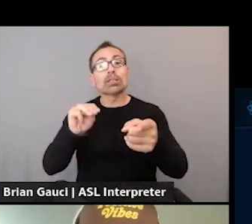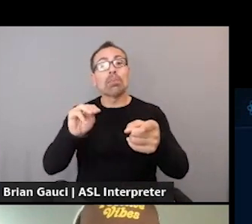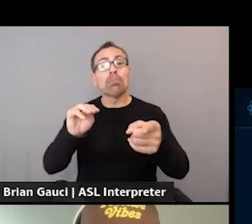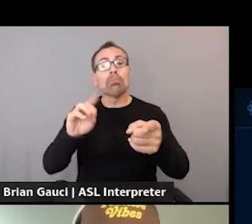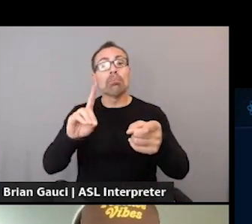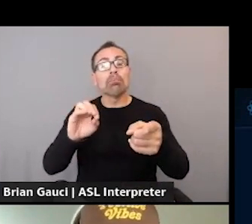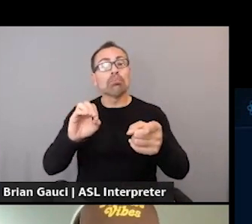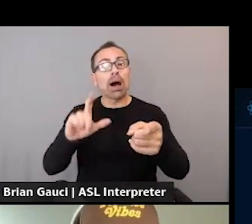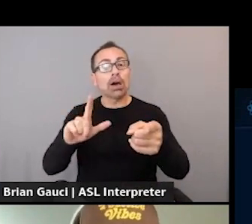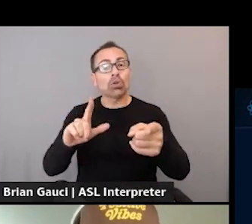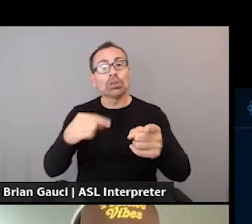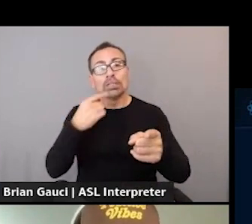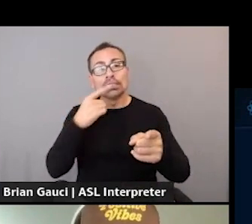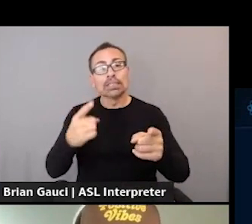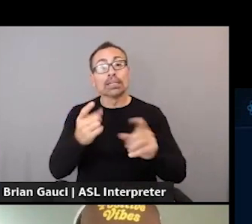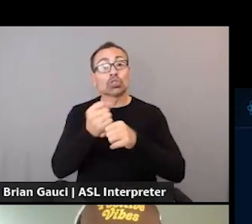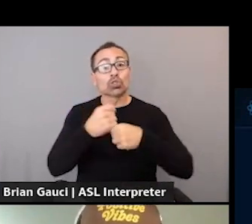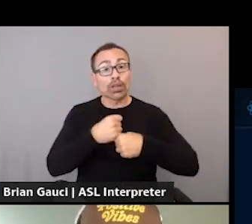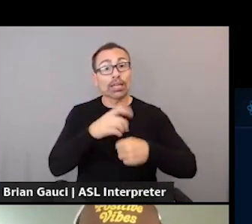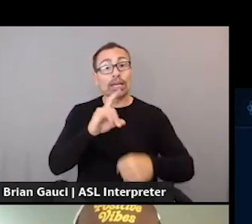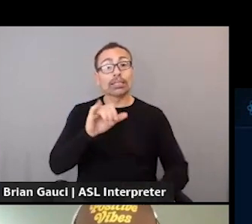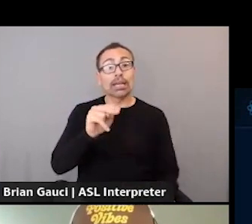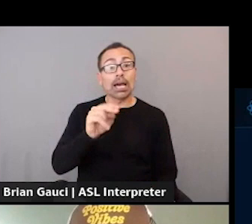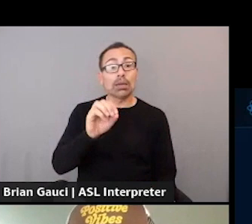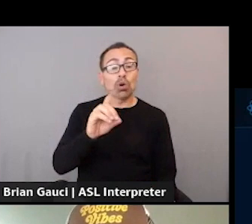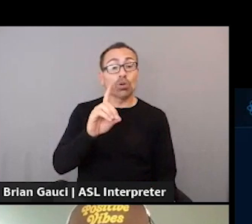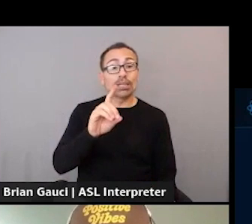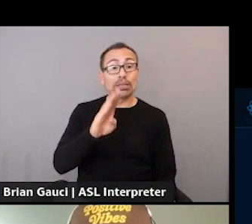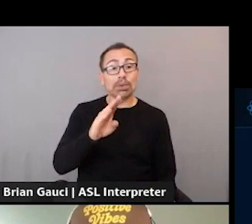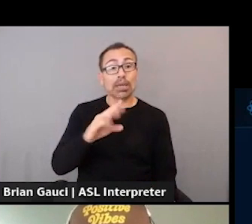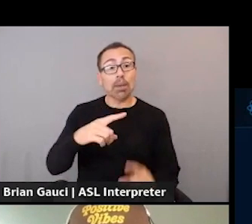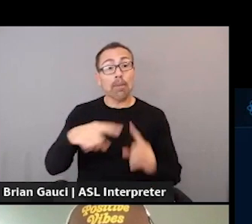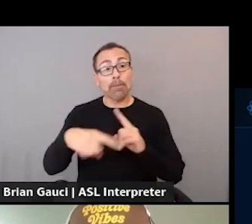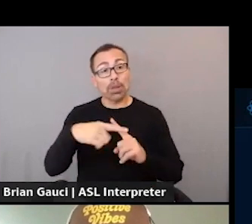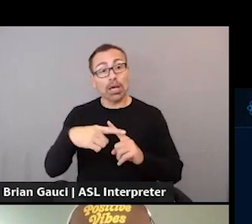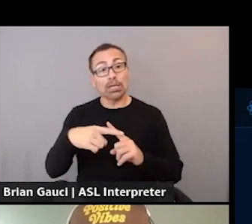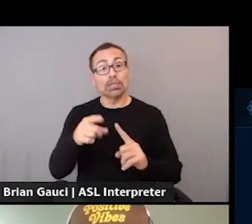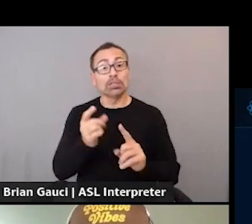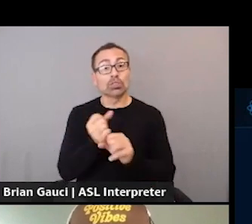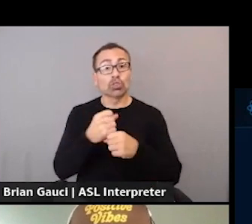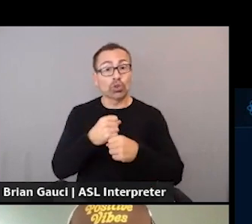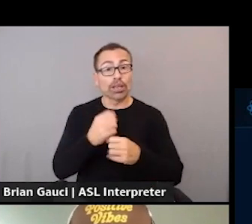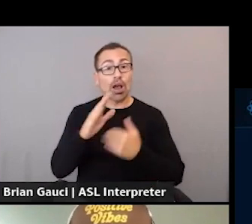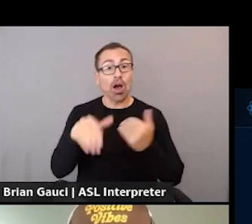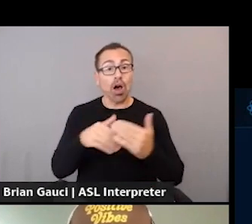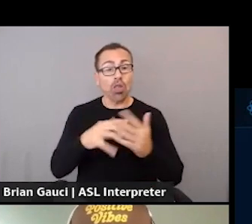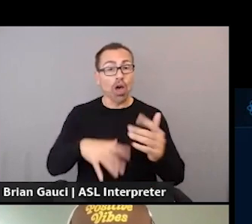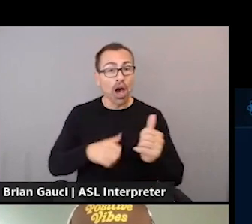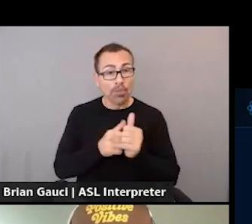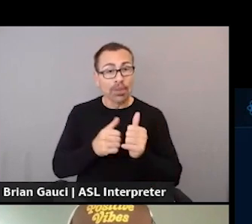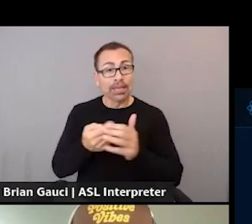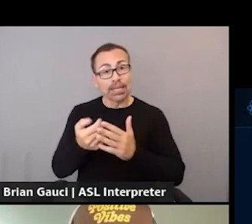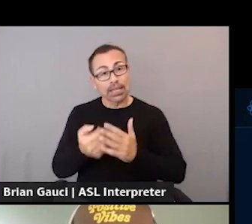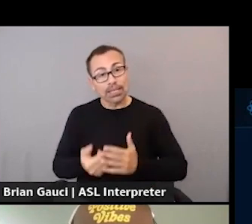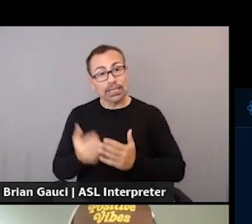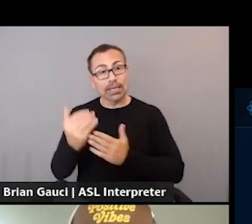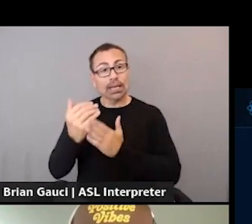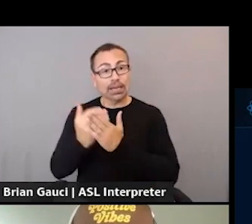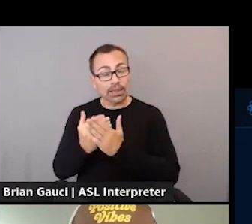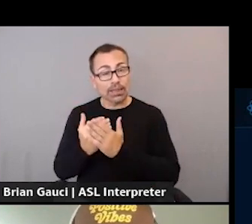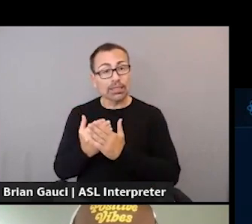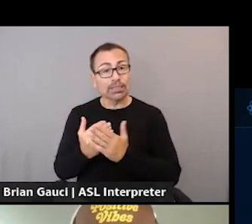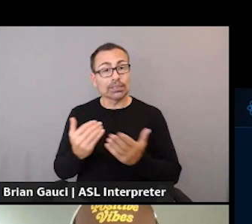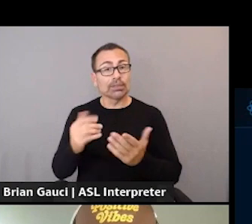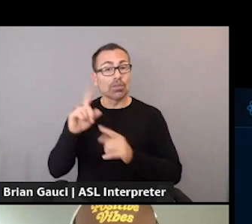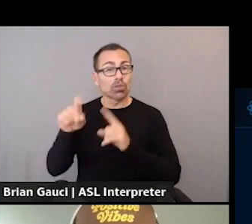database, but also create all of the create, read, update, delete, and list queries and mutations for me